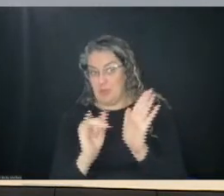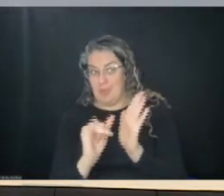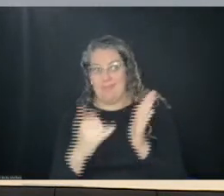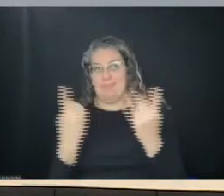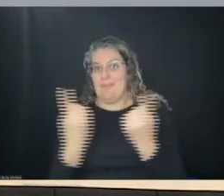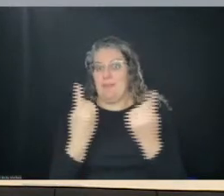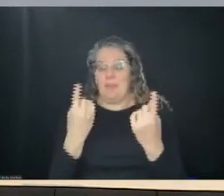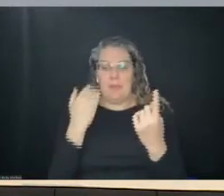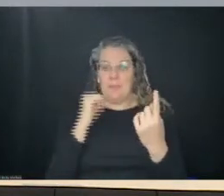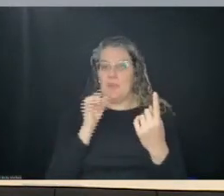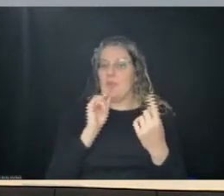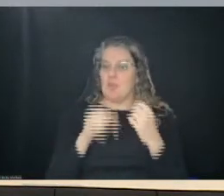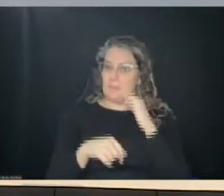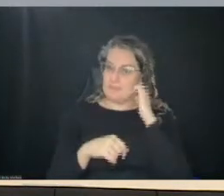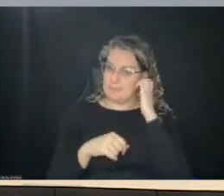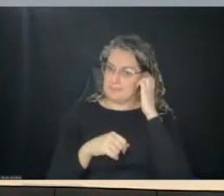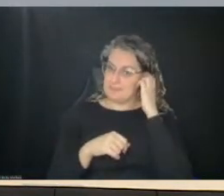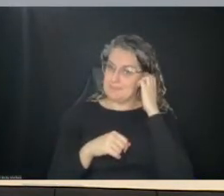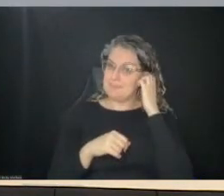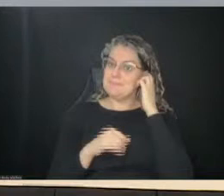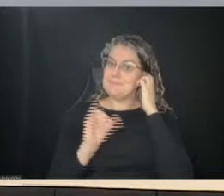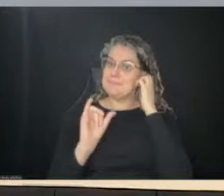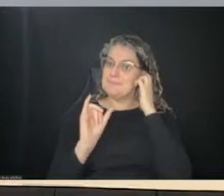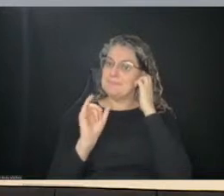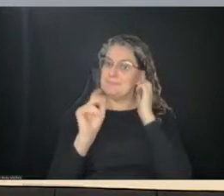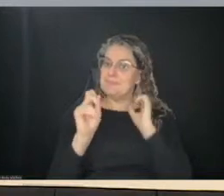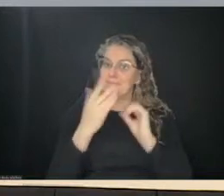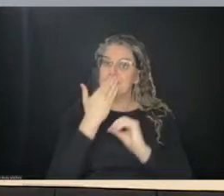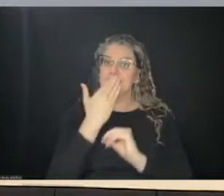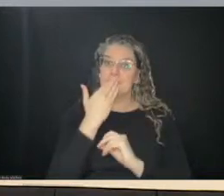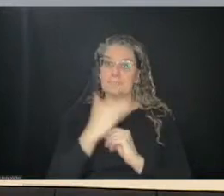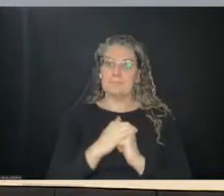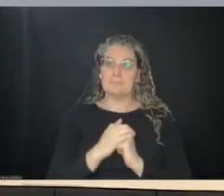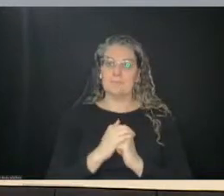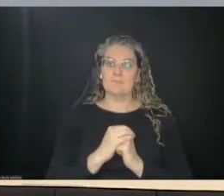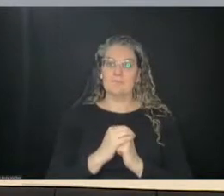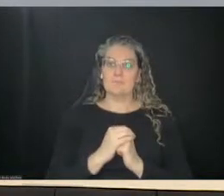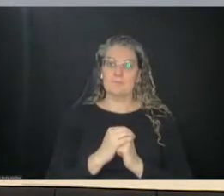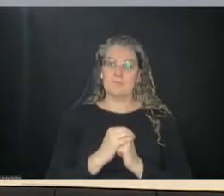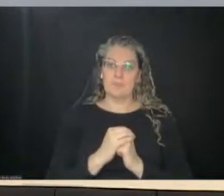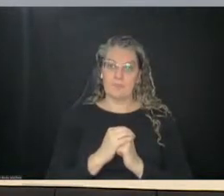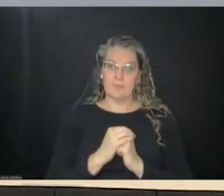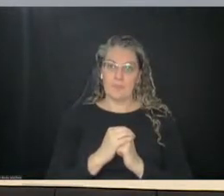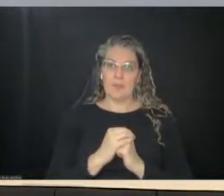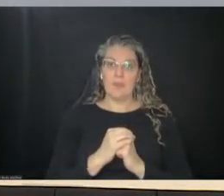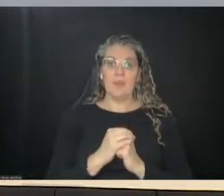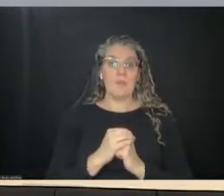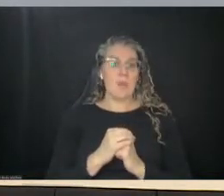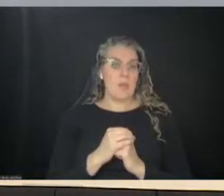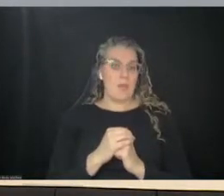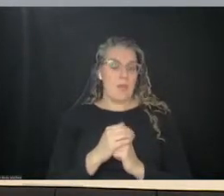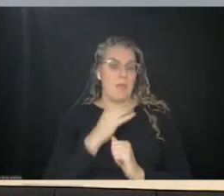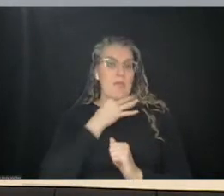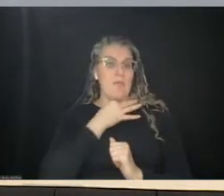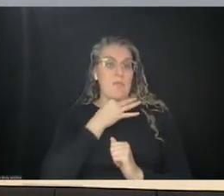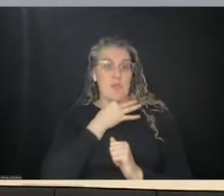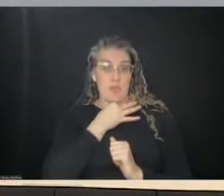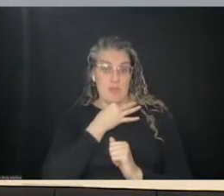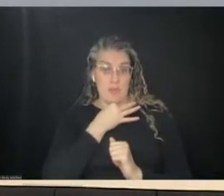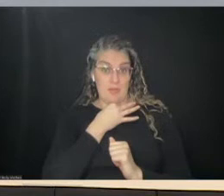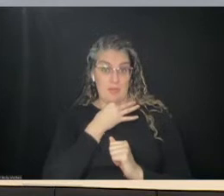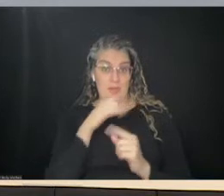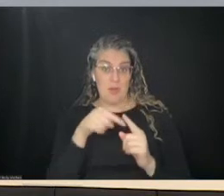Okay. Well, thank you for that. I'm wondering, I guess, what happens on the other end when the data is actually